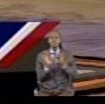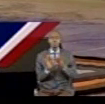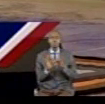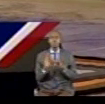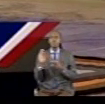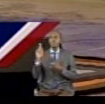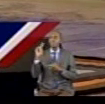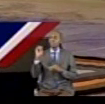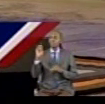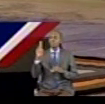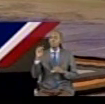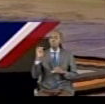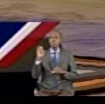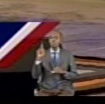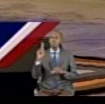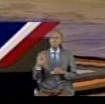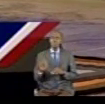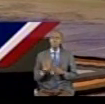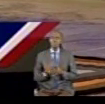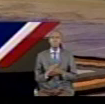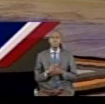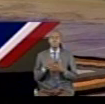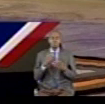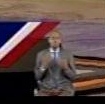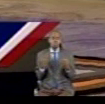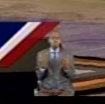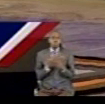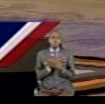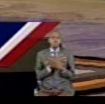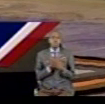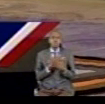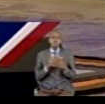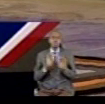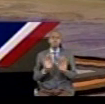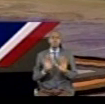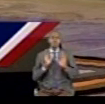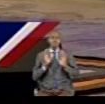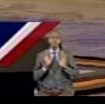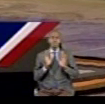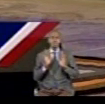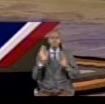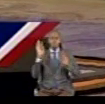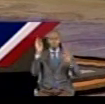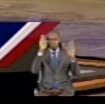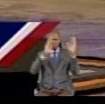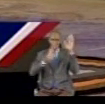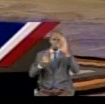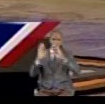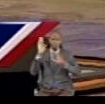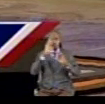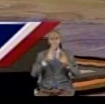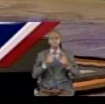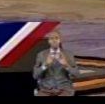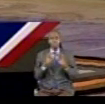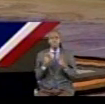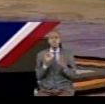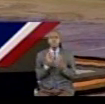the fright, the anxiety, the worry that we